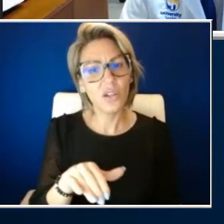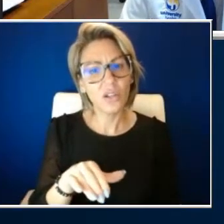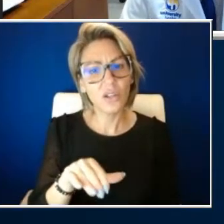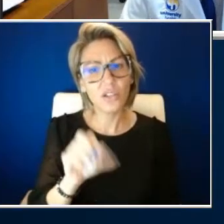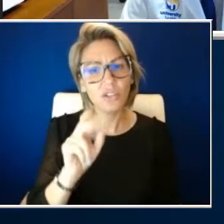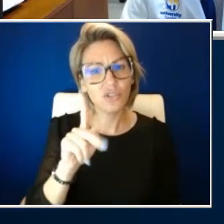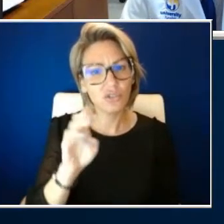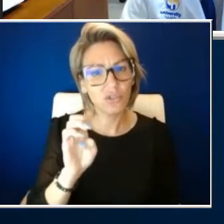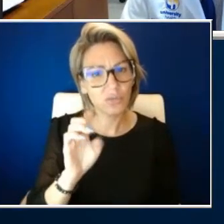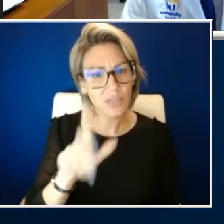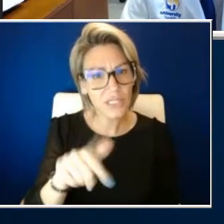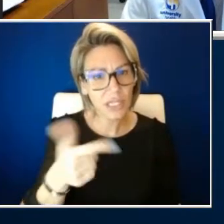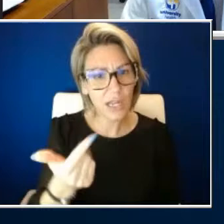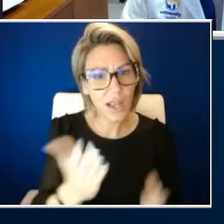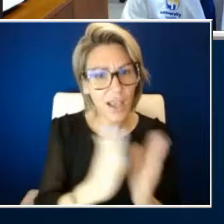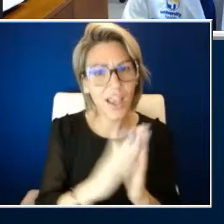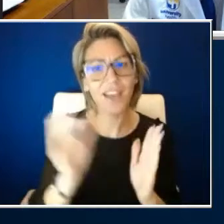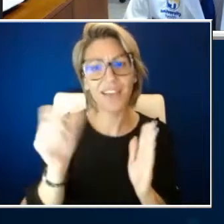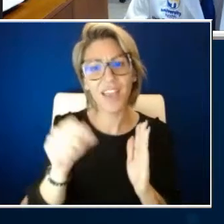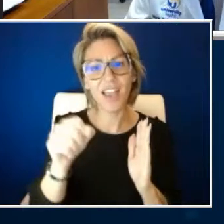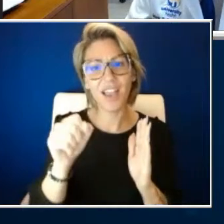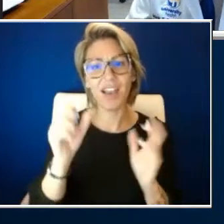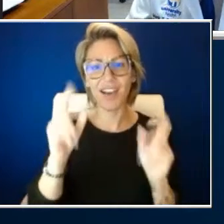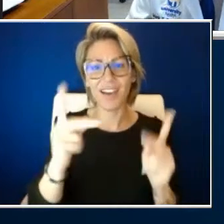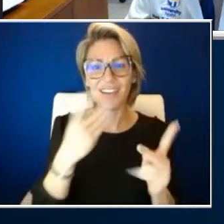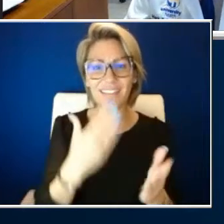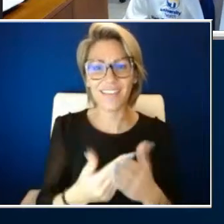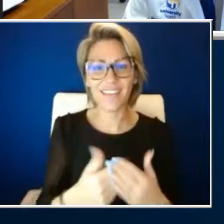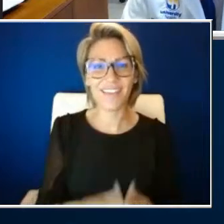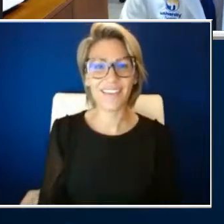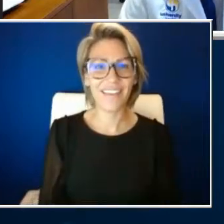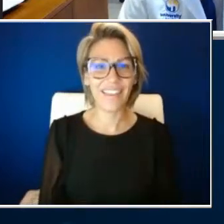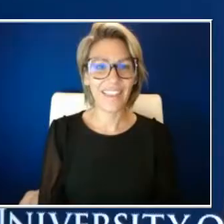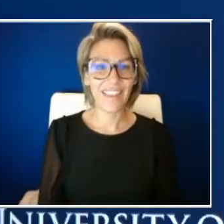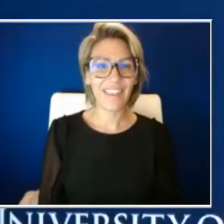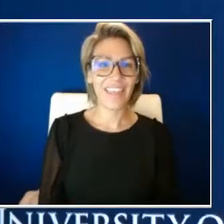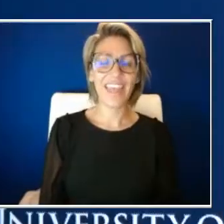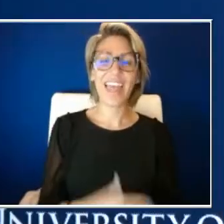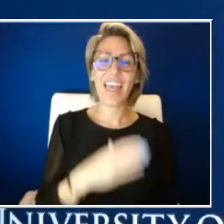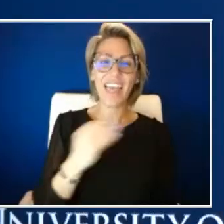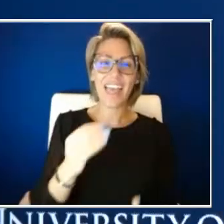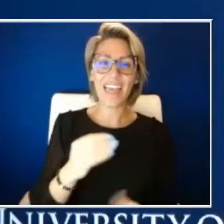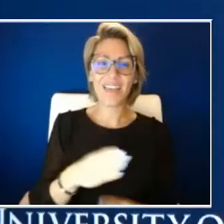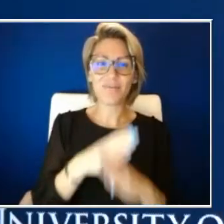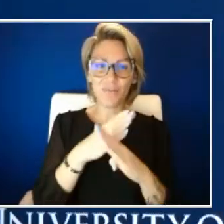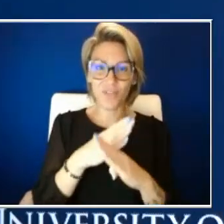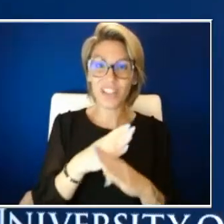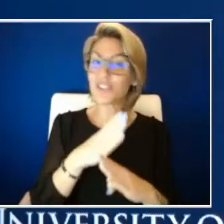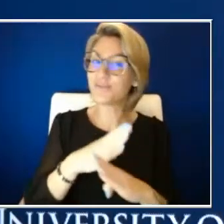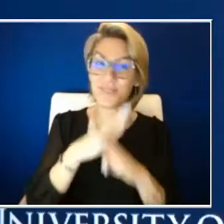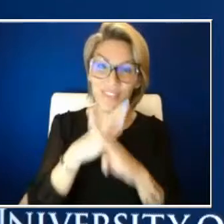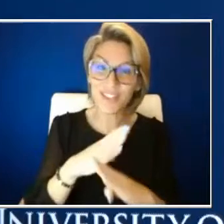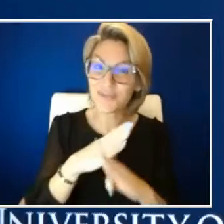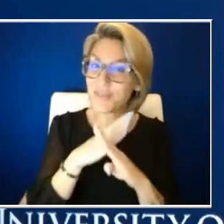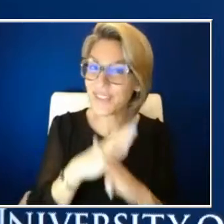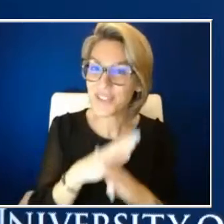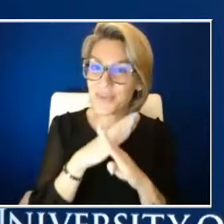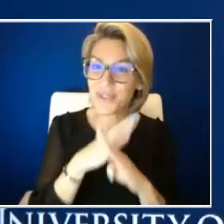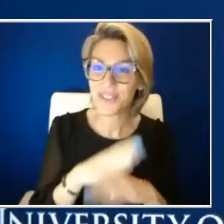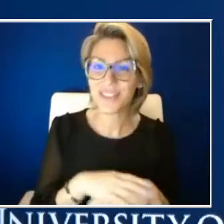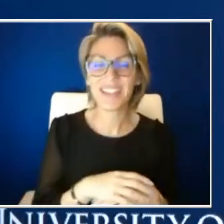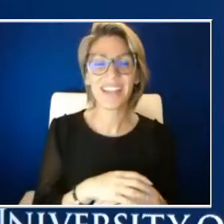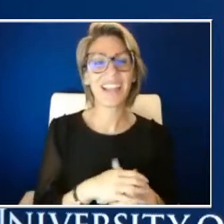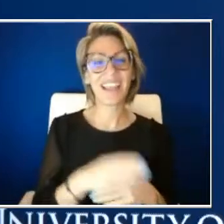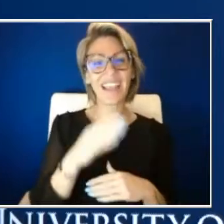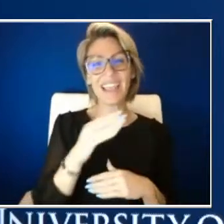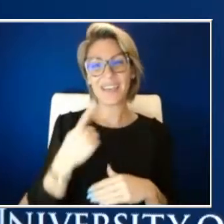did I? Yeah. Okay, good. Yeah. There you go. All right. I would start with hers. Prevention. Prevention is that's the best it. thing. Yeah. And we have the means